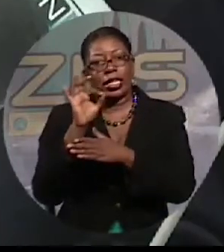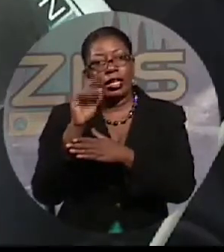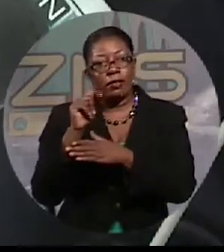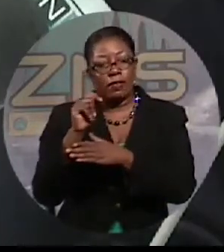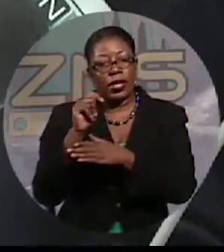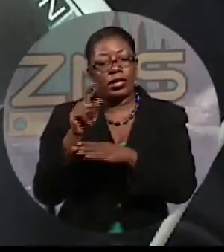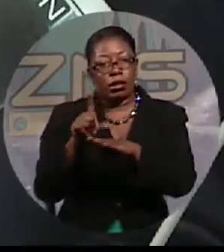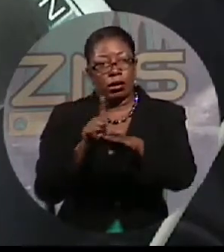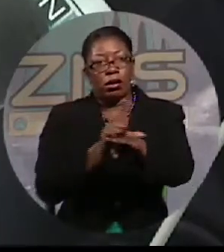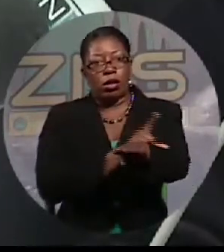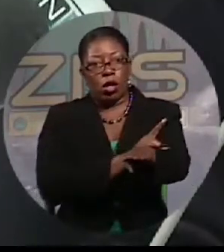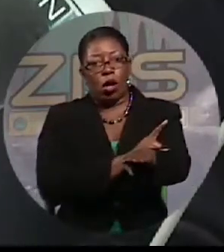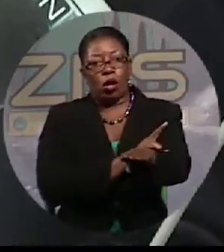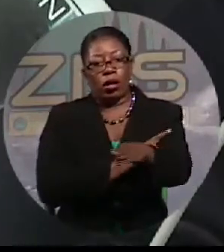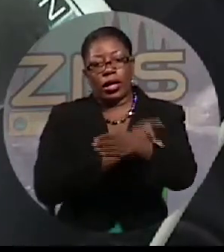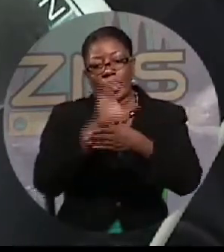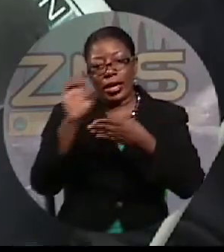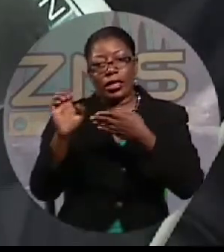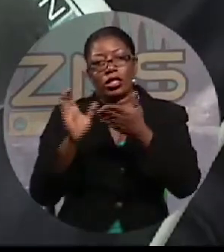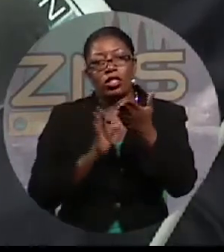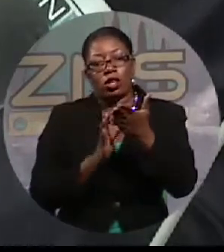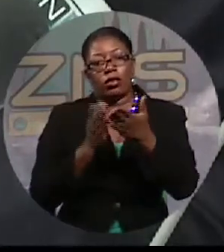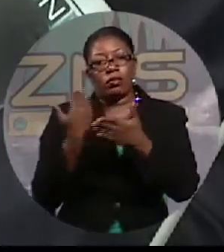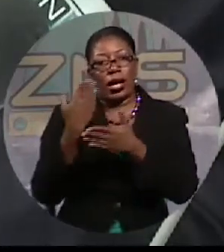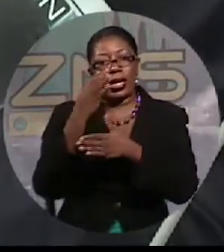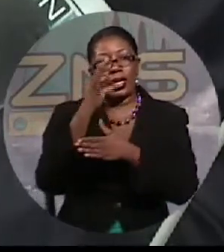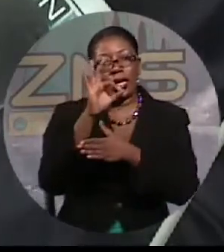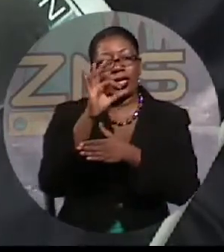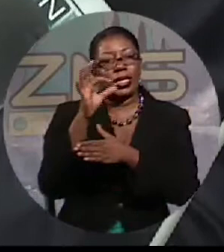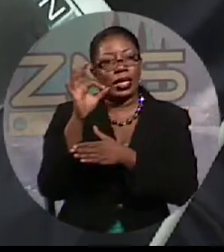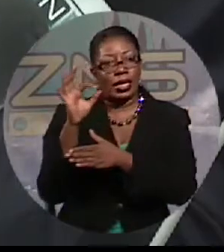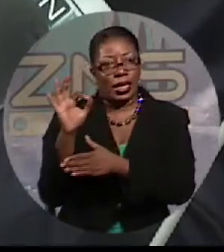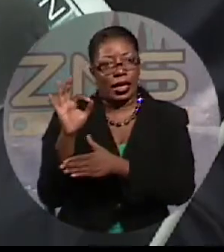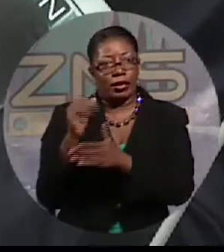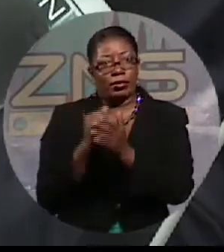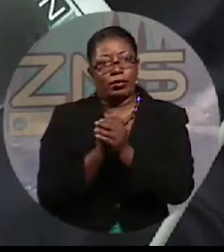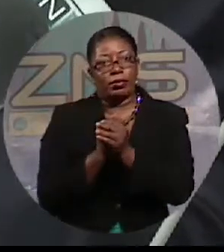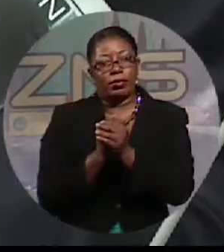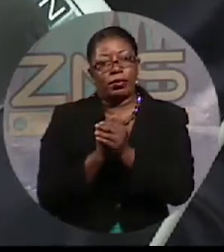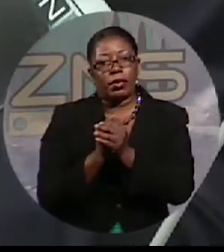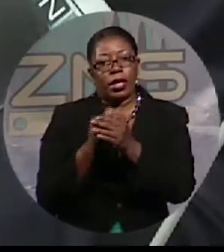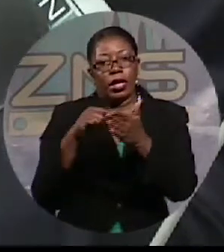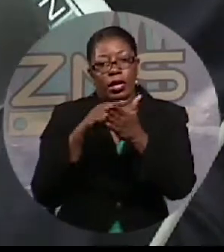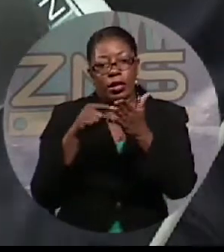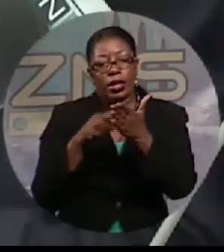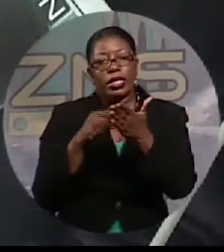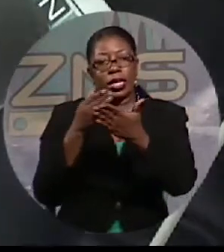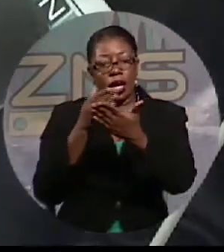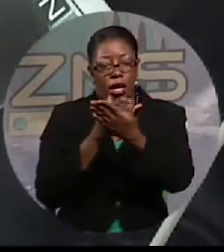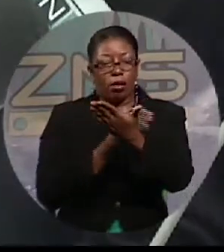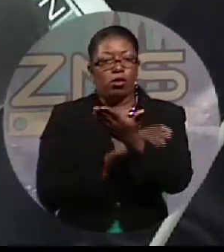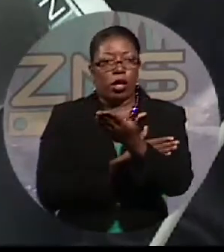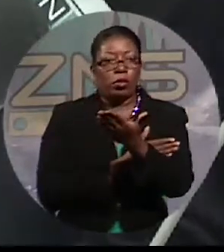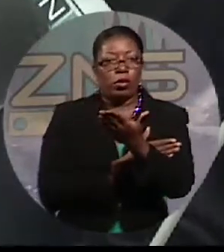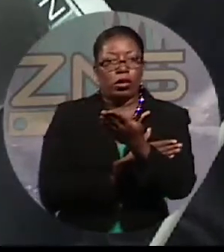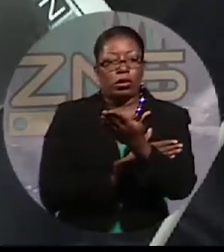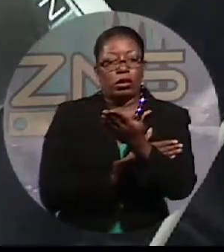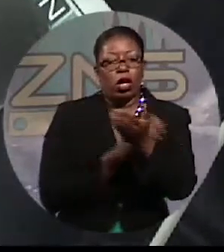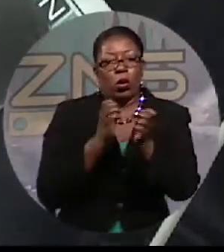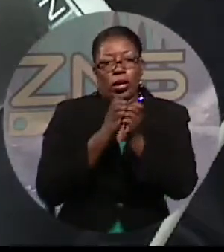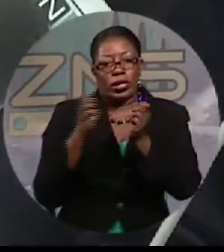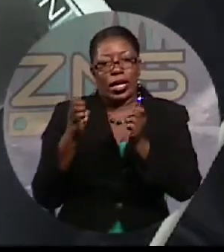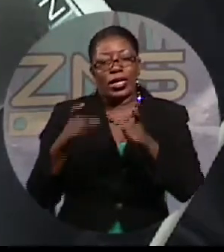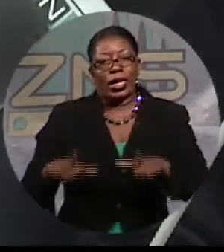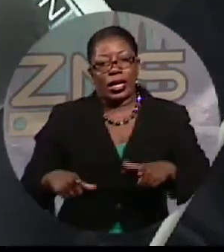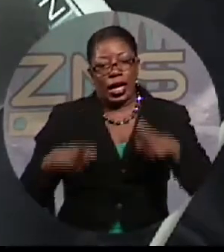entered service in 1999. The upgrades will extend the operational lifestyle of these vessels